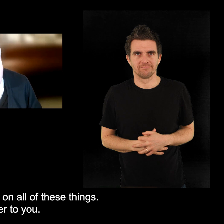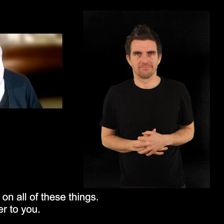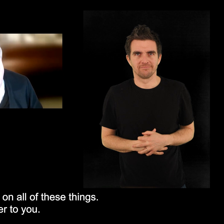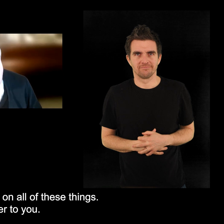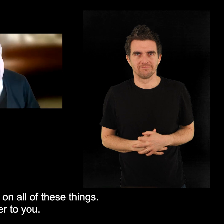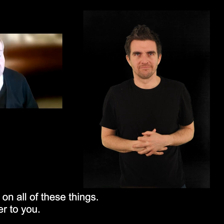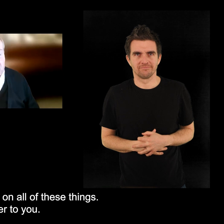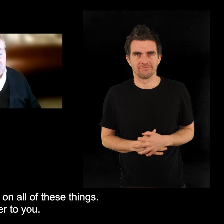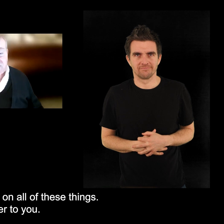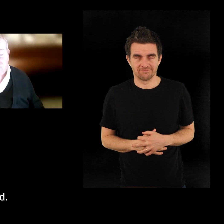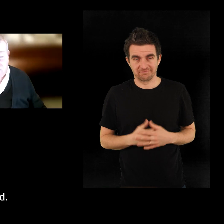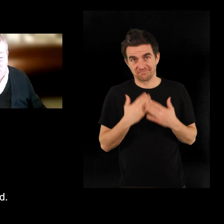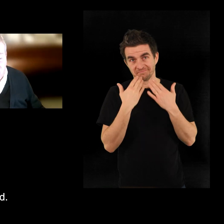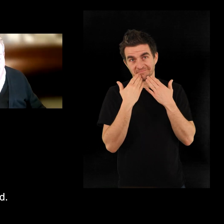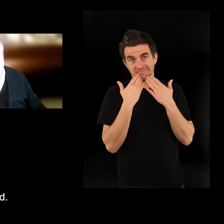and over to you.